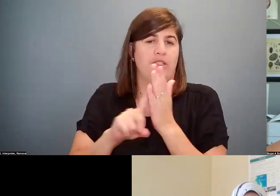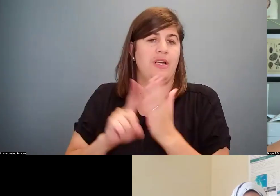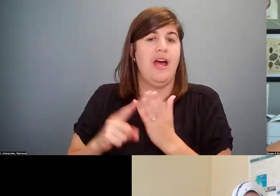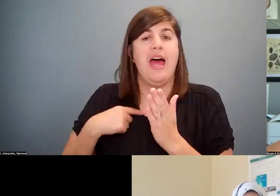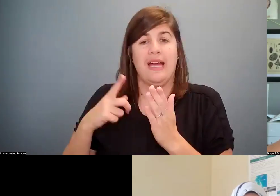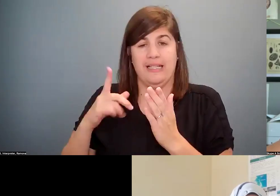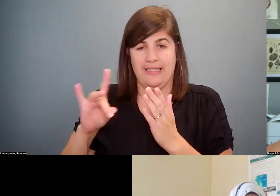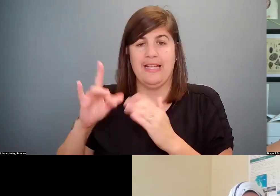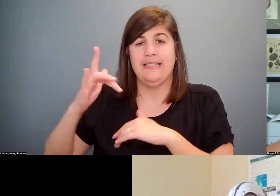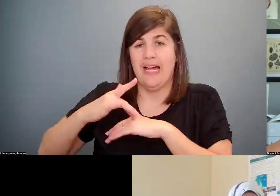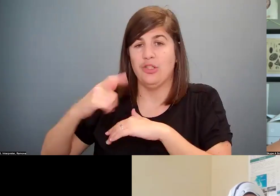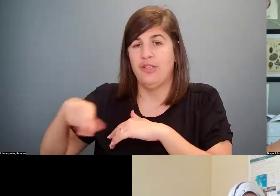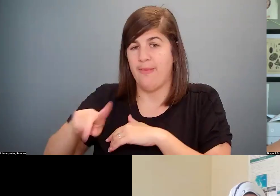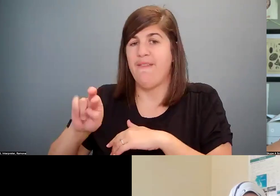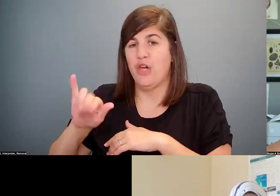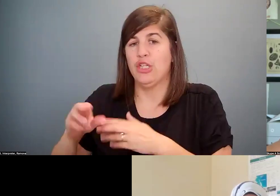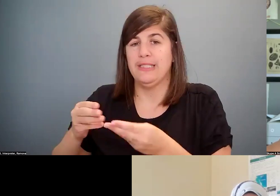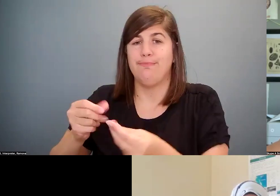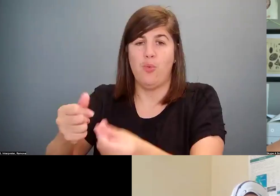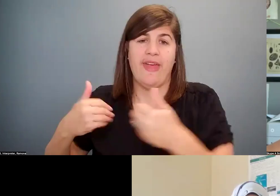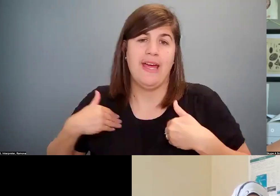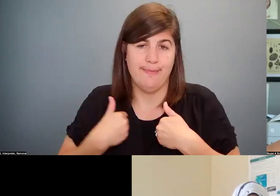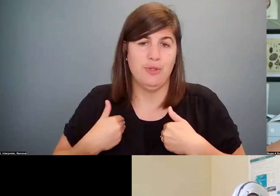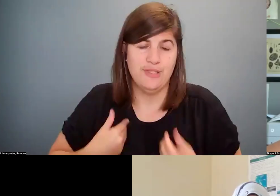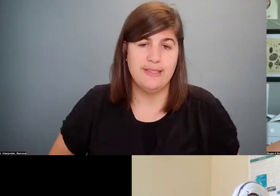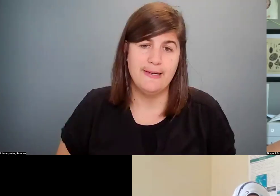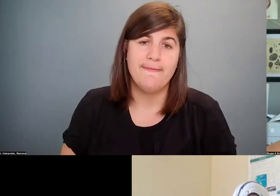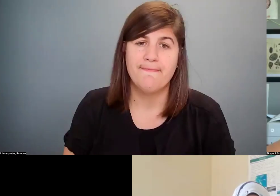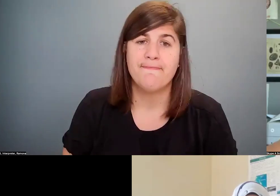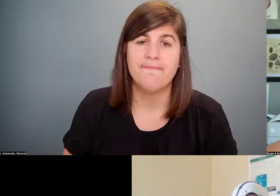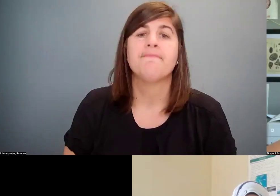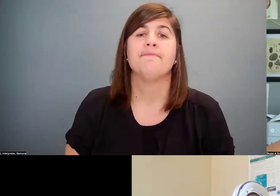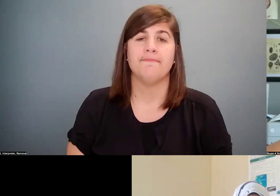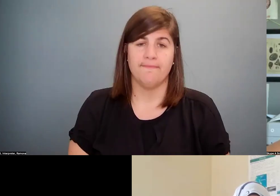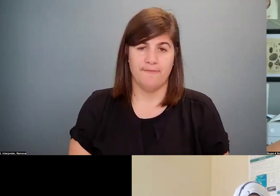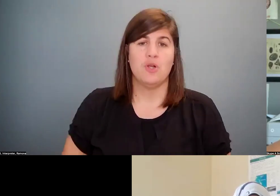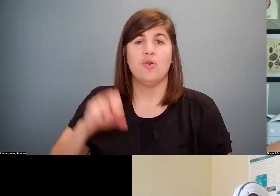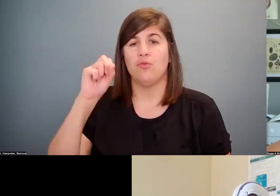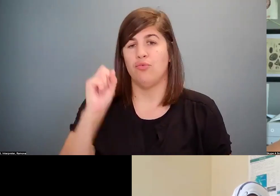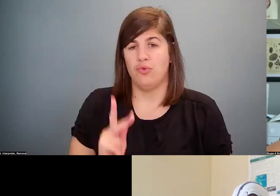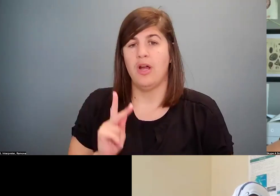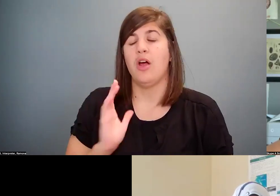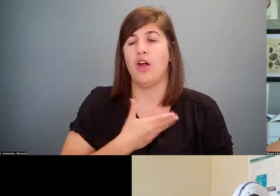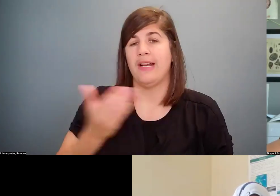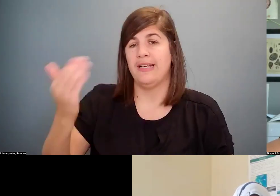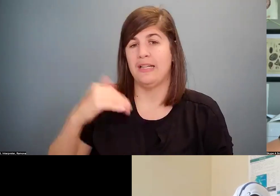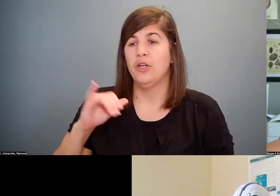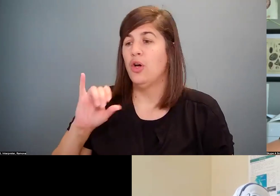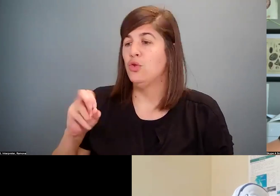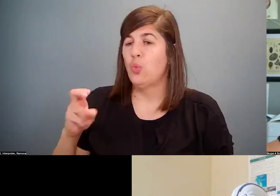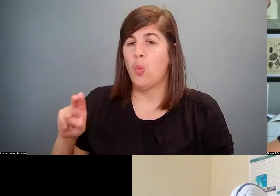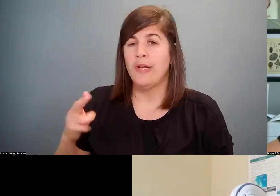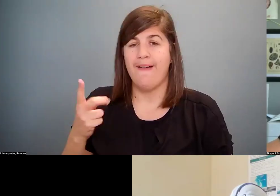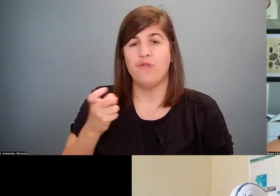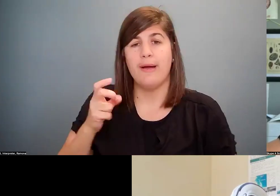I've touched whales and they're very, very smooth animals. Awesome. Our next question is from Jonah at Bridge Academy. Have